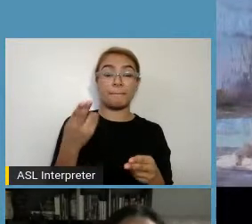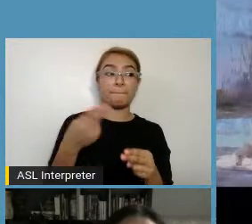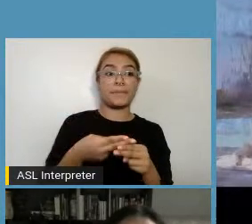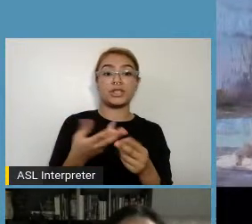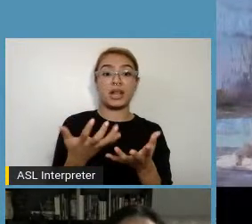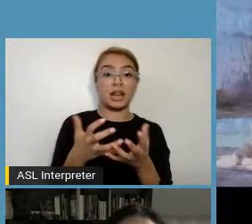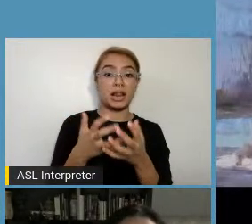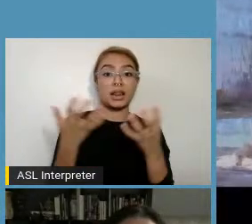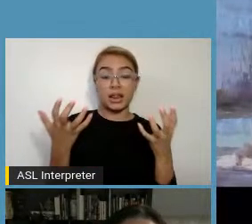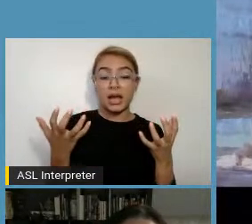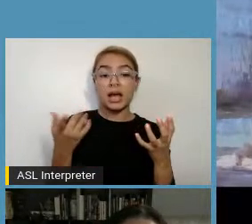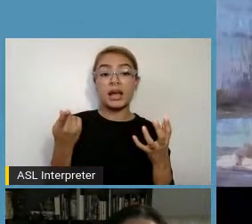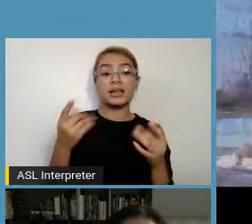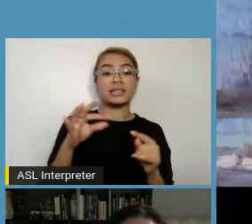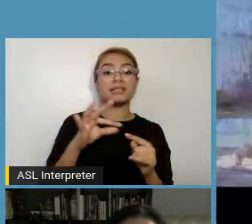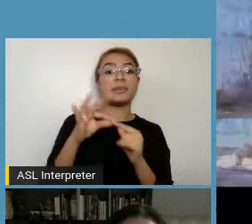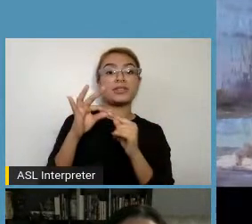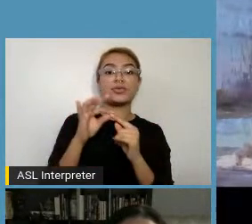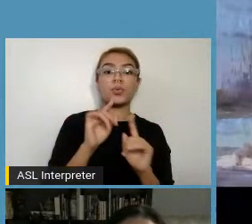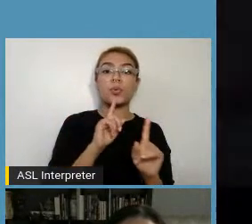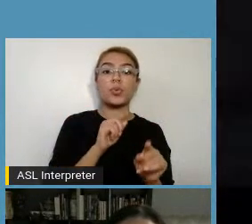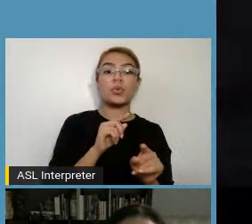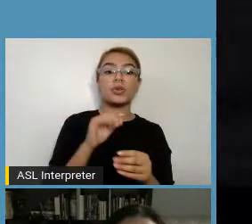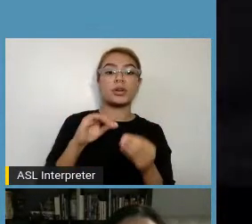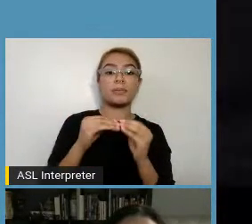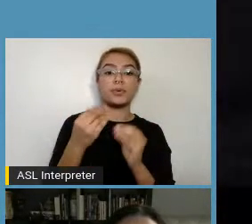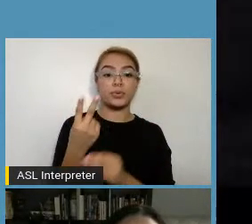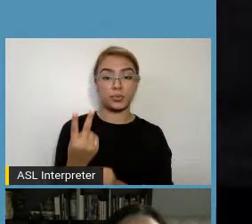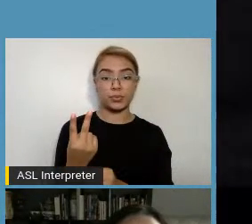this special order number 2.